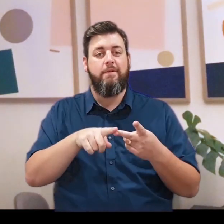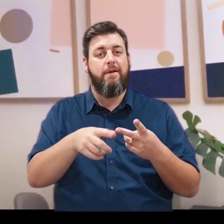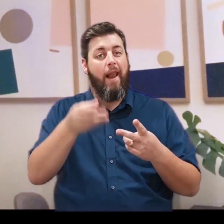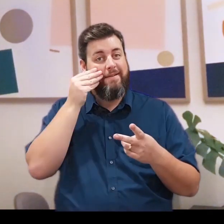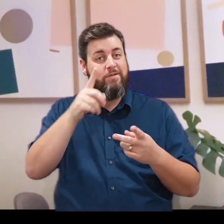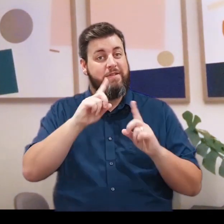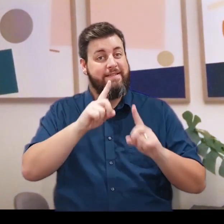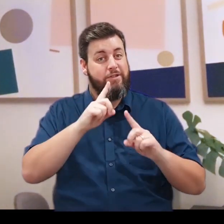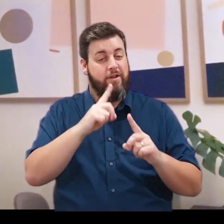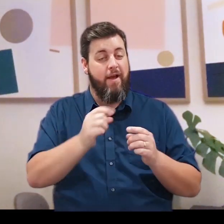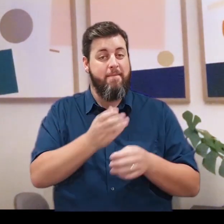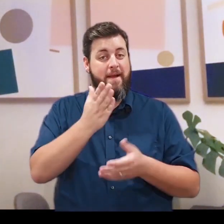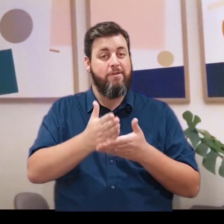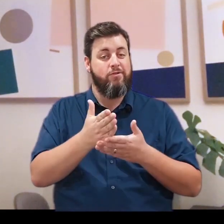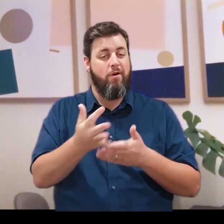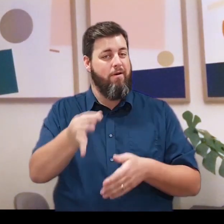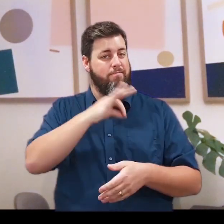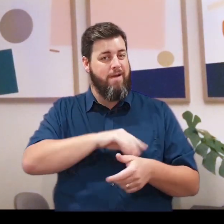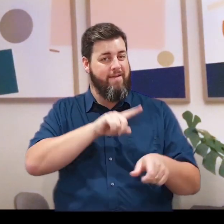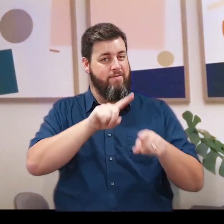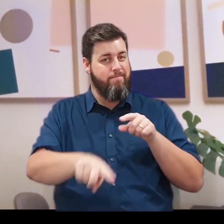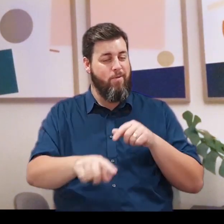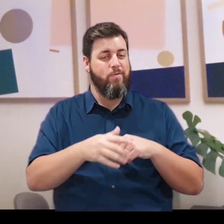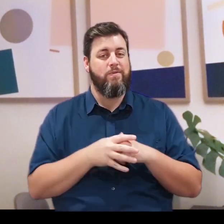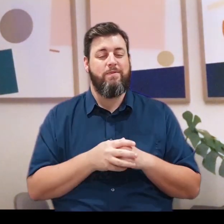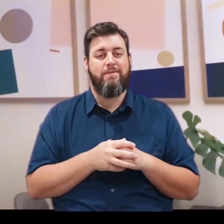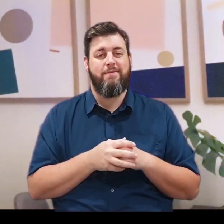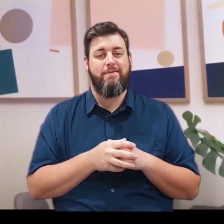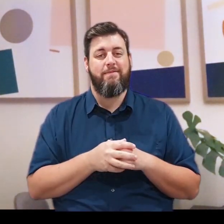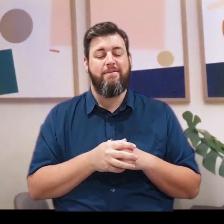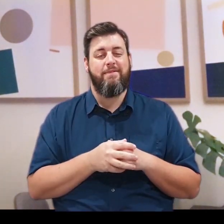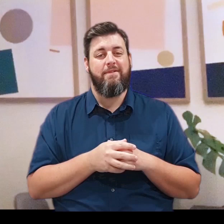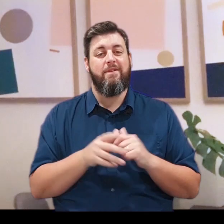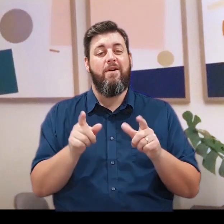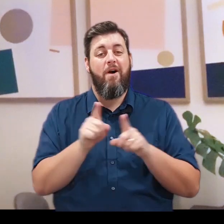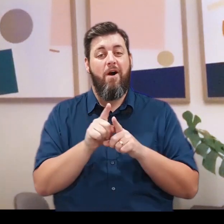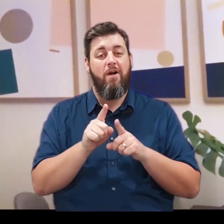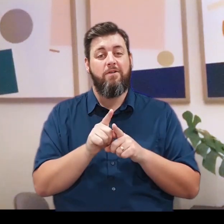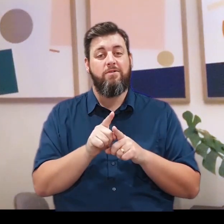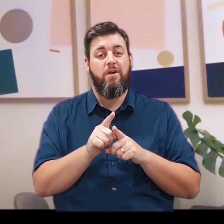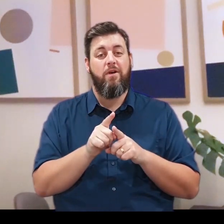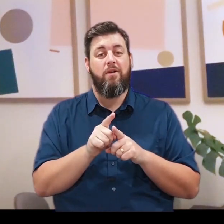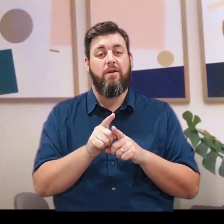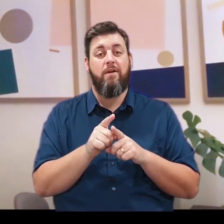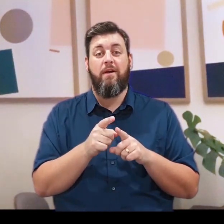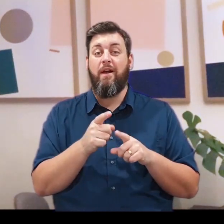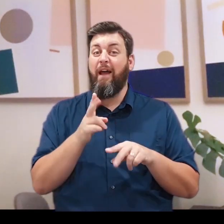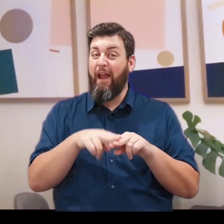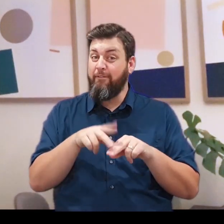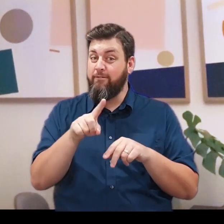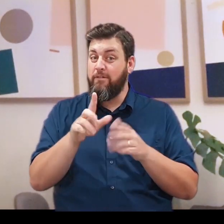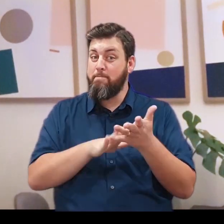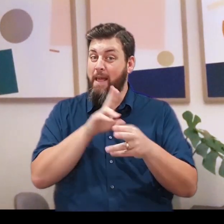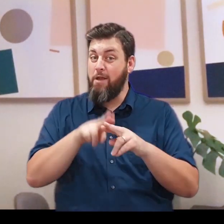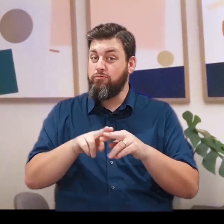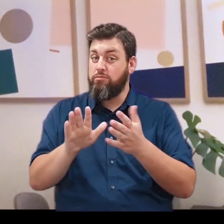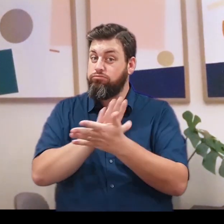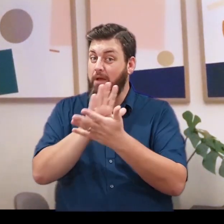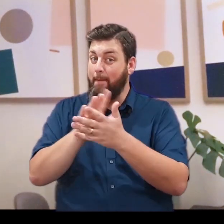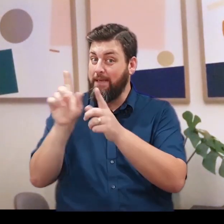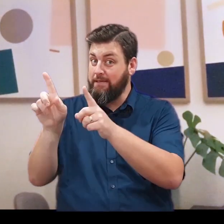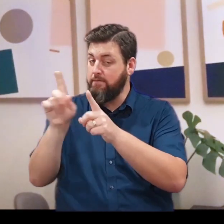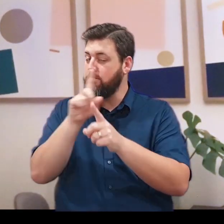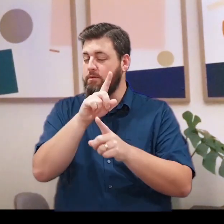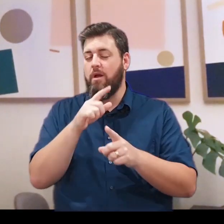teachers to make sure you get the most out of the week. I also want you to encourage, if your parents are happy for you